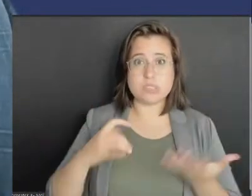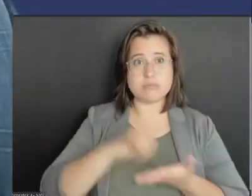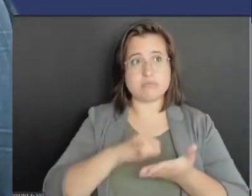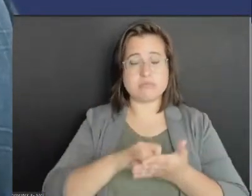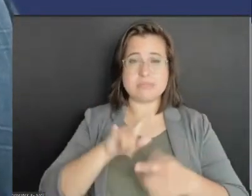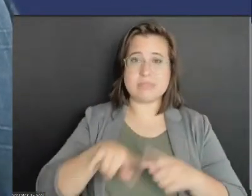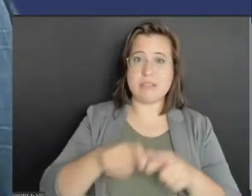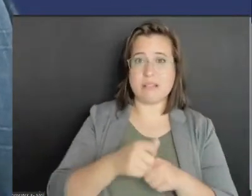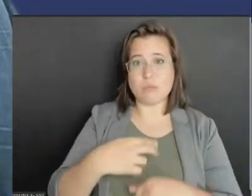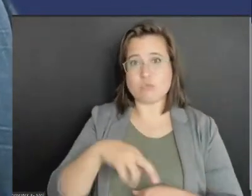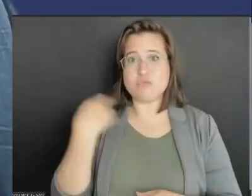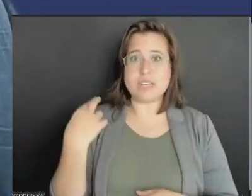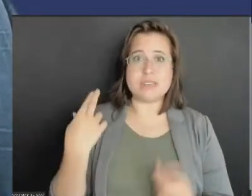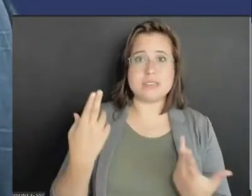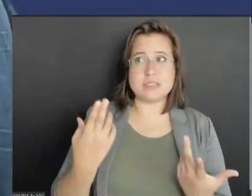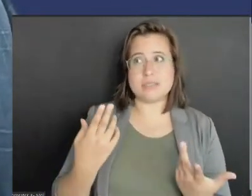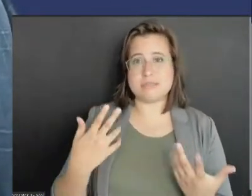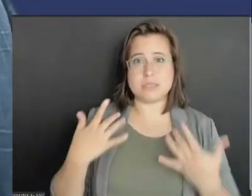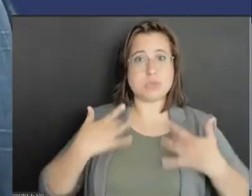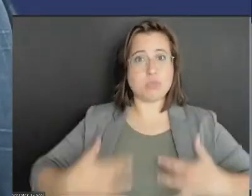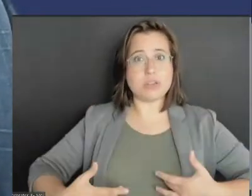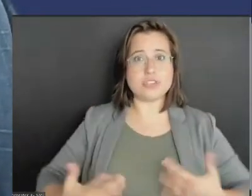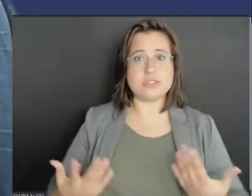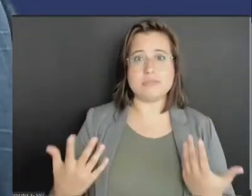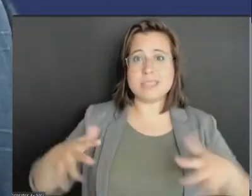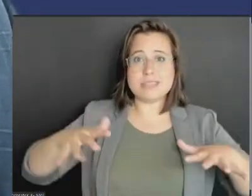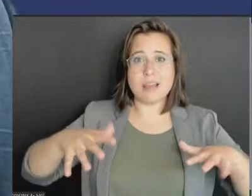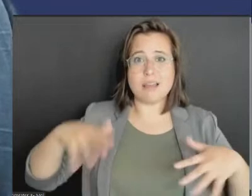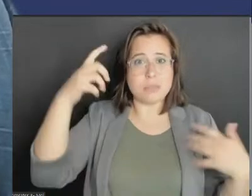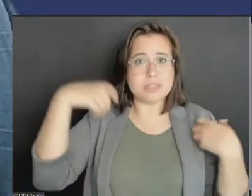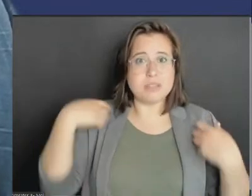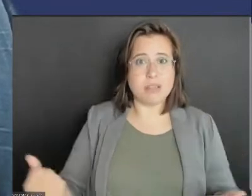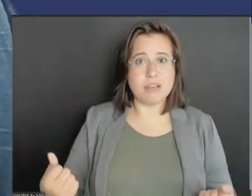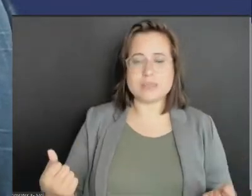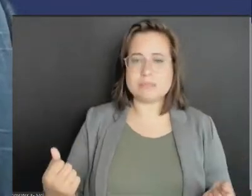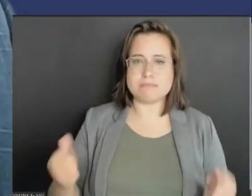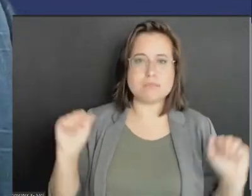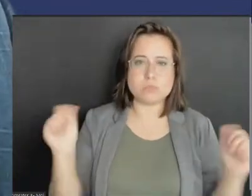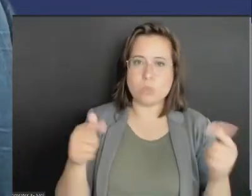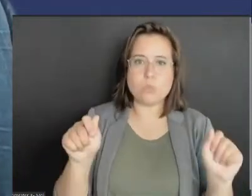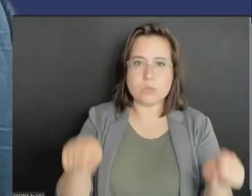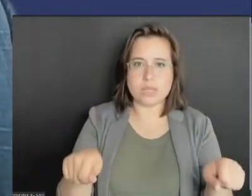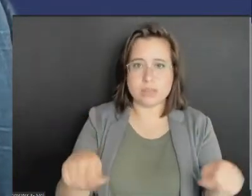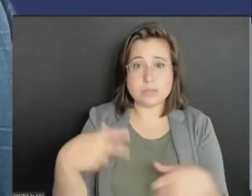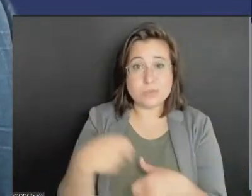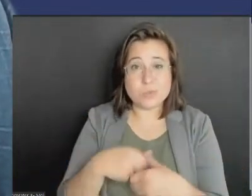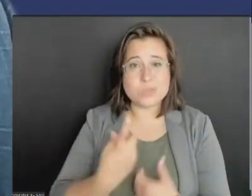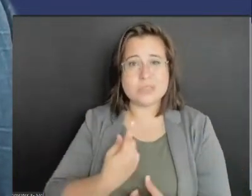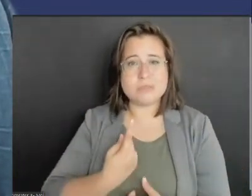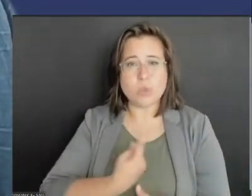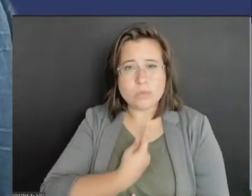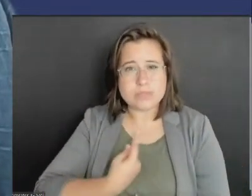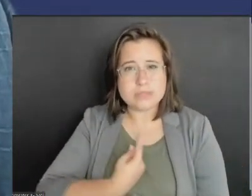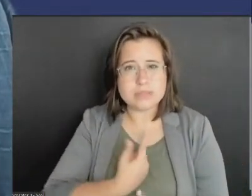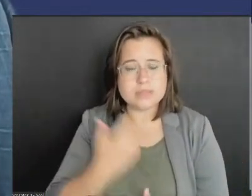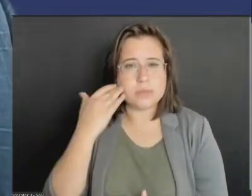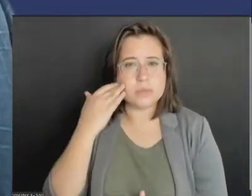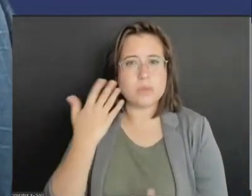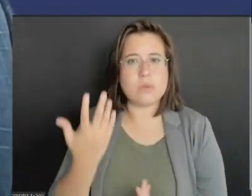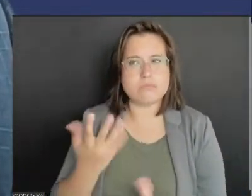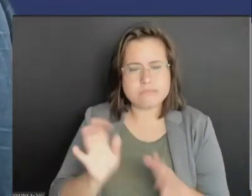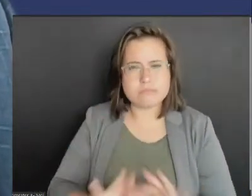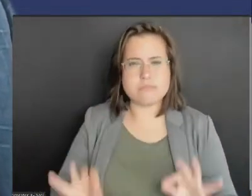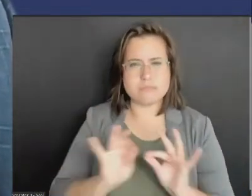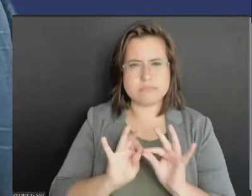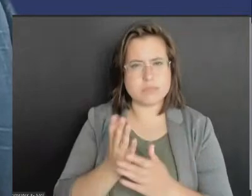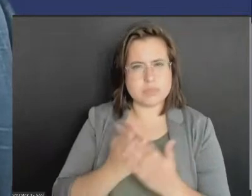cause depression, anxiety, and so forth, including loneliness. You know, that just so important. And some of these